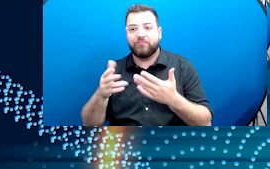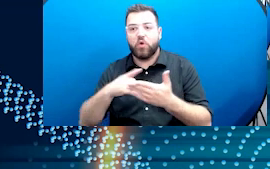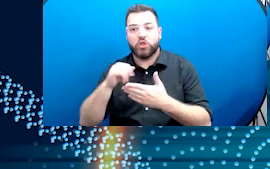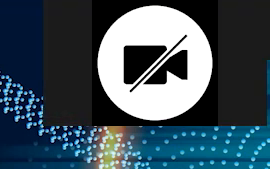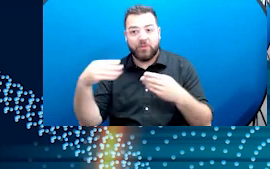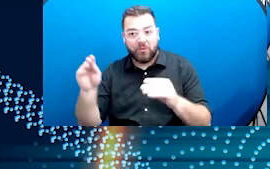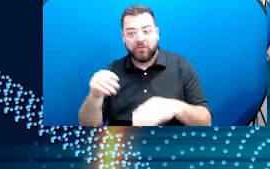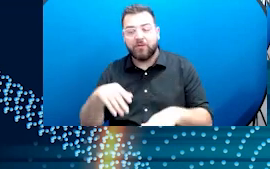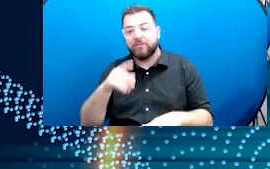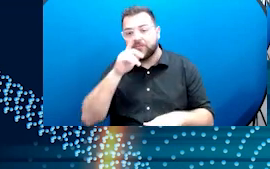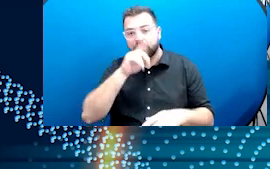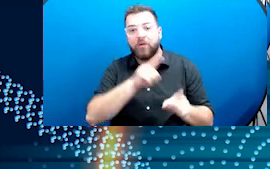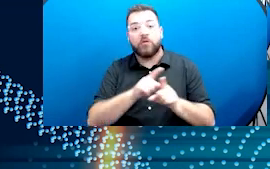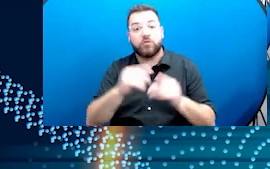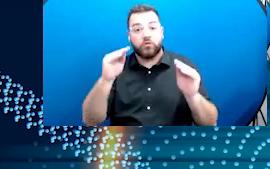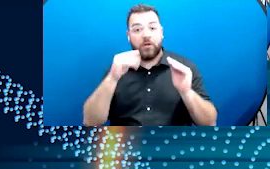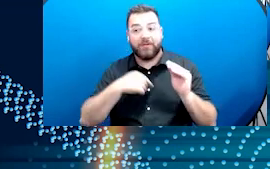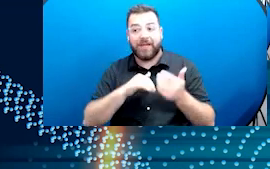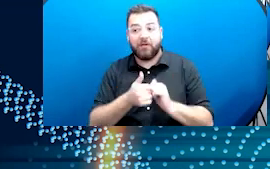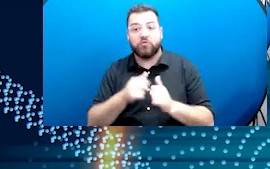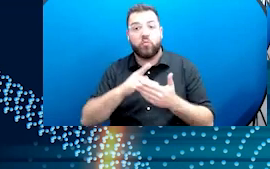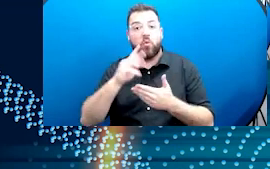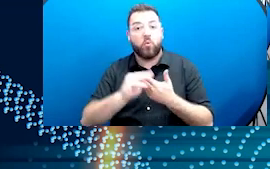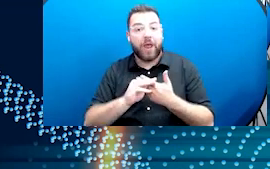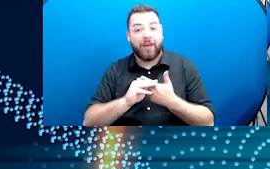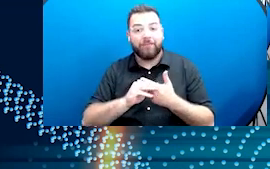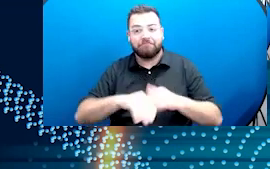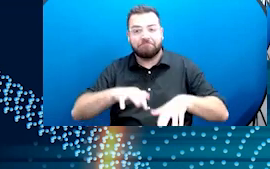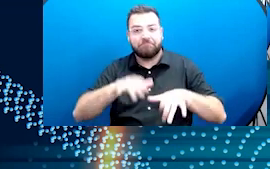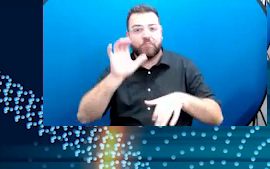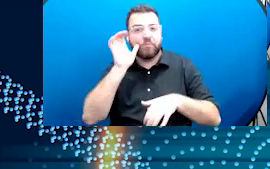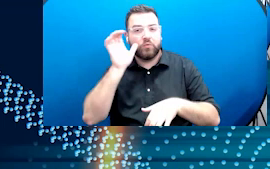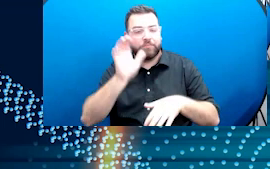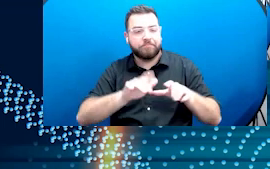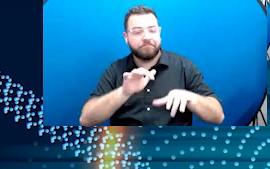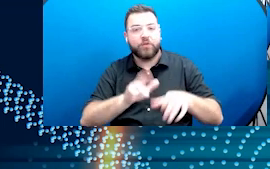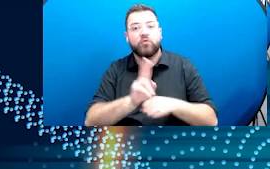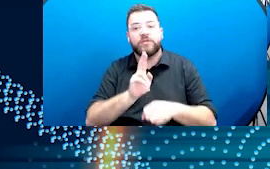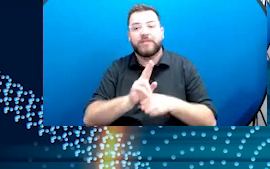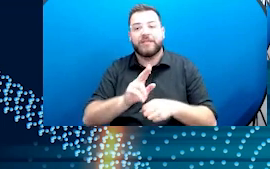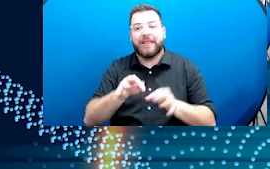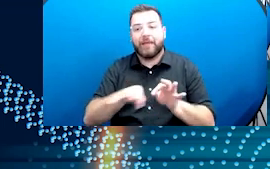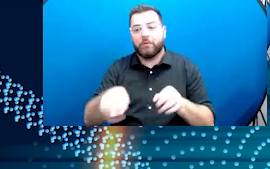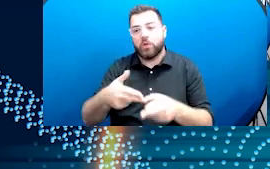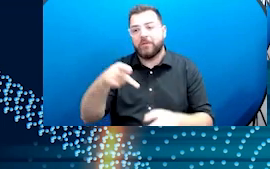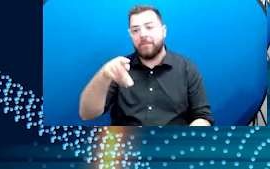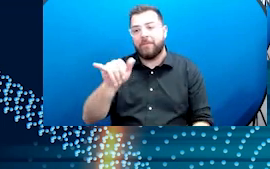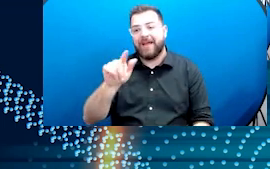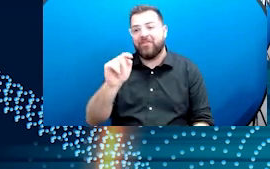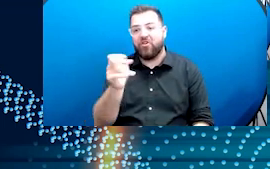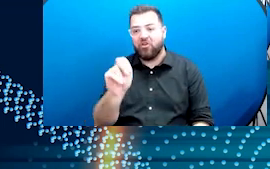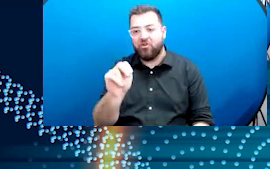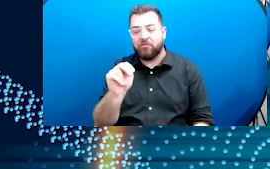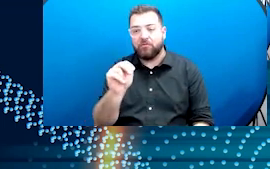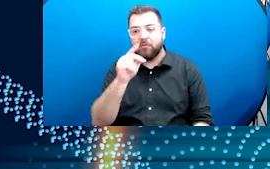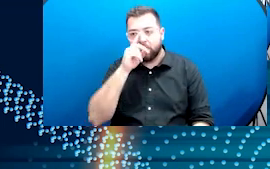to program in Python. Dr. Dorian actually, this came up in the past interview because everybody's arguing about it because it's a controversial subject.